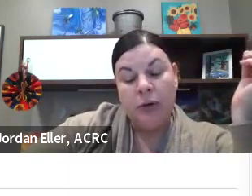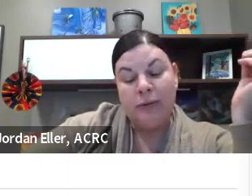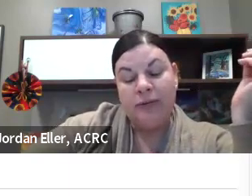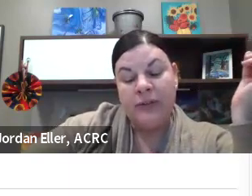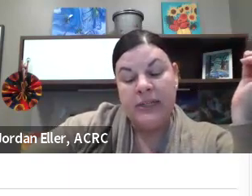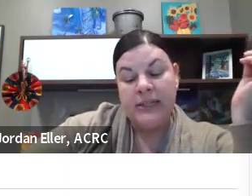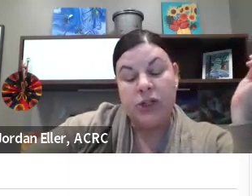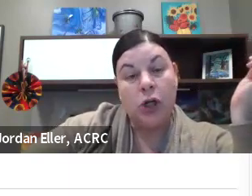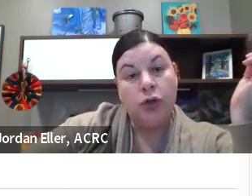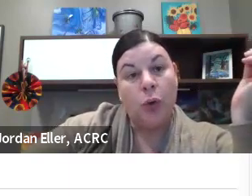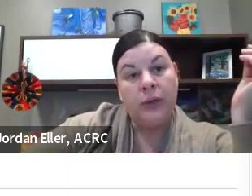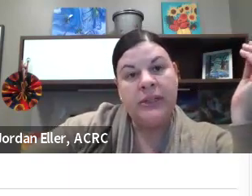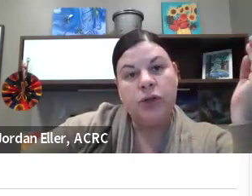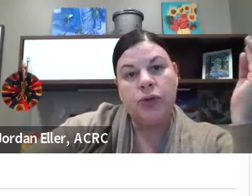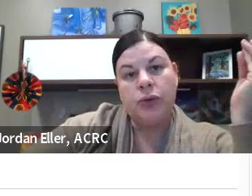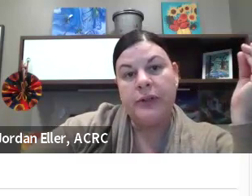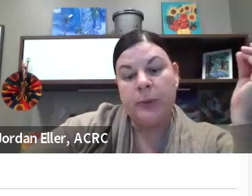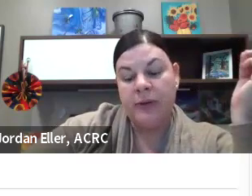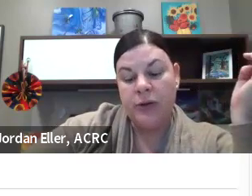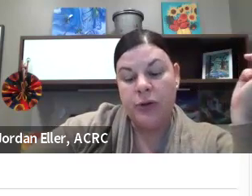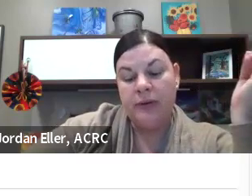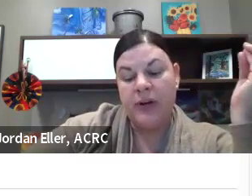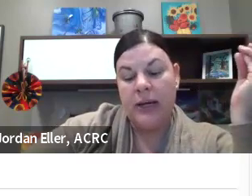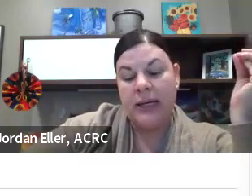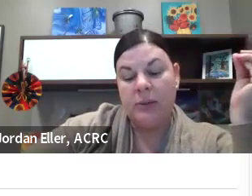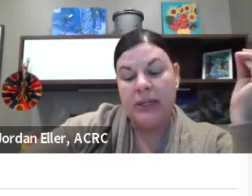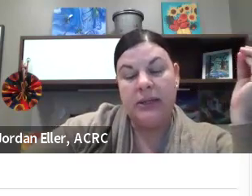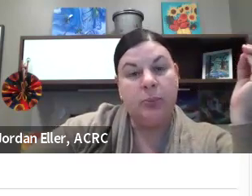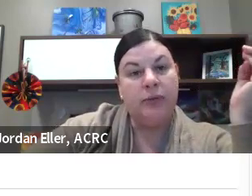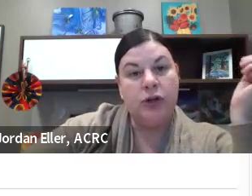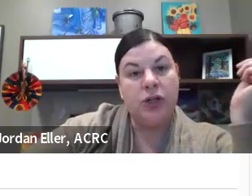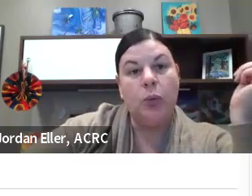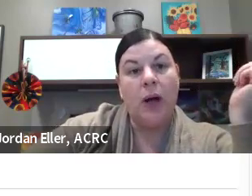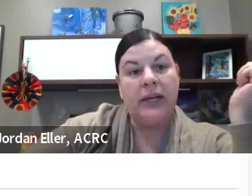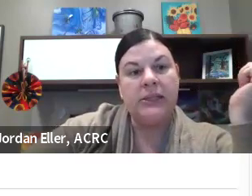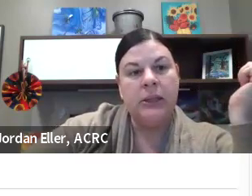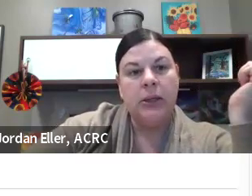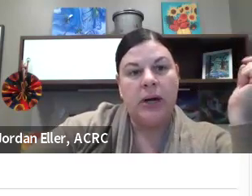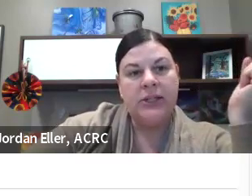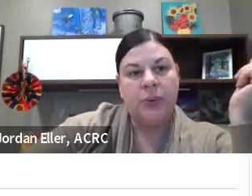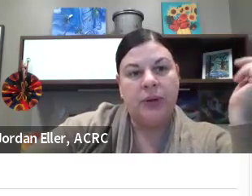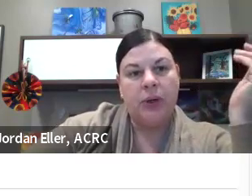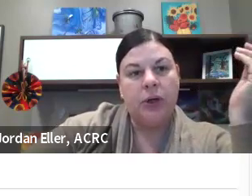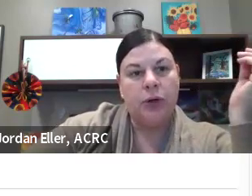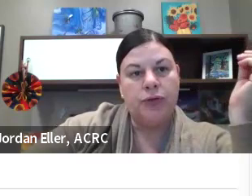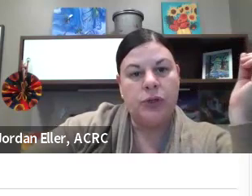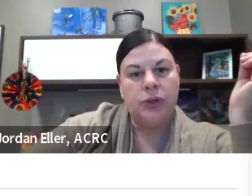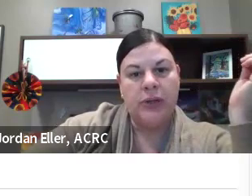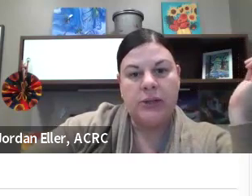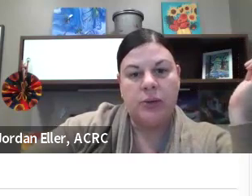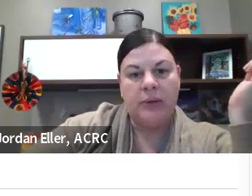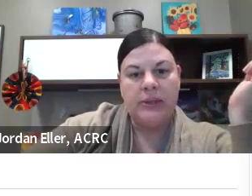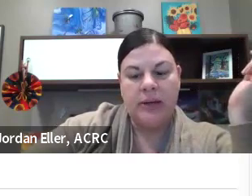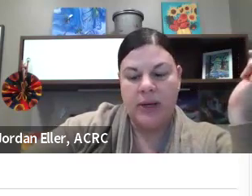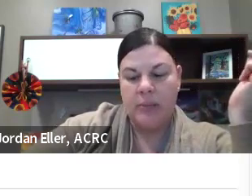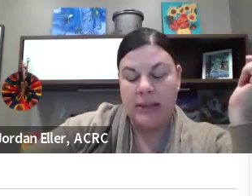about 256 adult residential service providers who have not yet completed the prevention and wellness, right? So we really want to encourage folks to